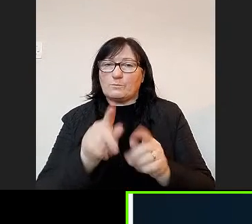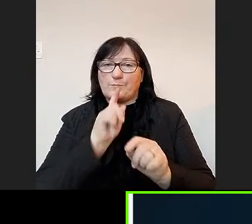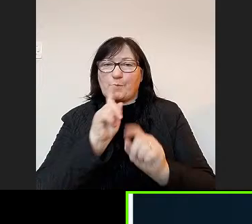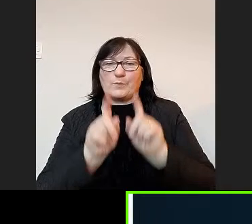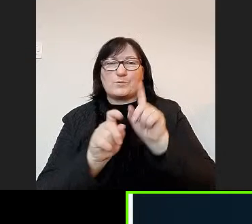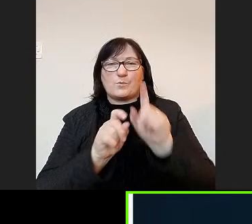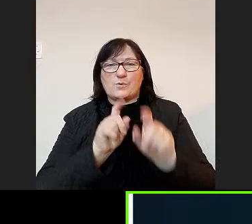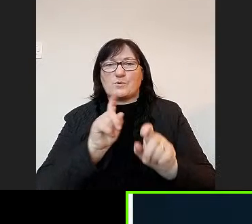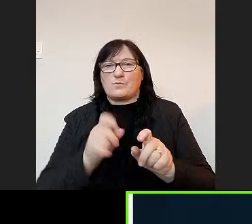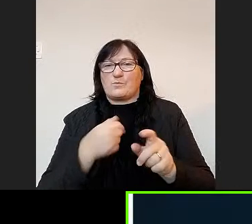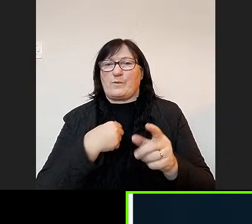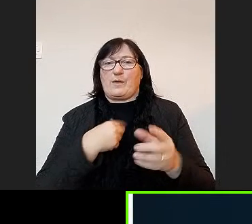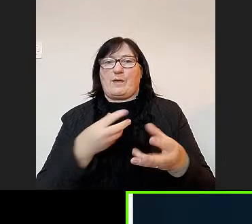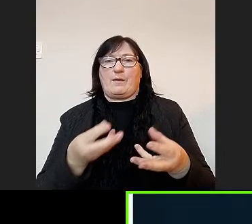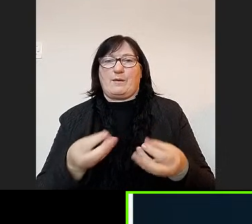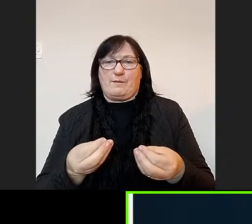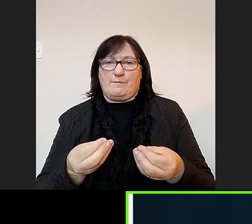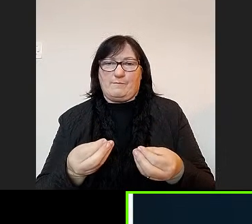we'll also spend some time